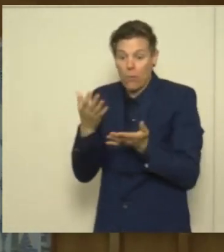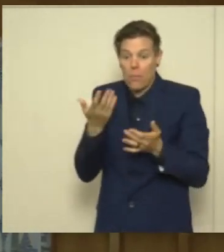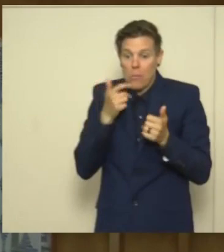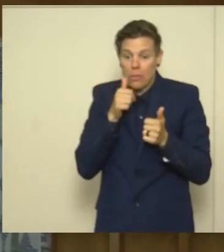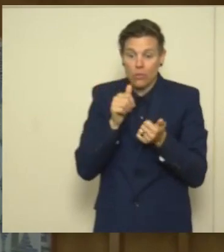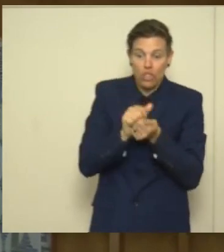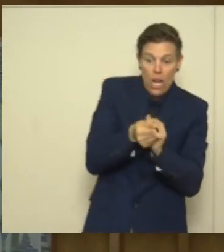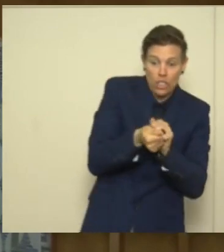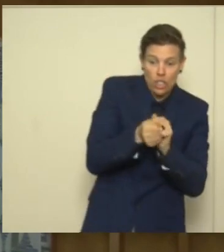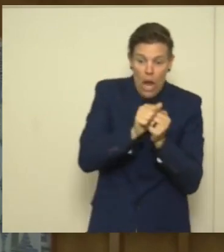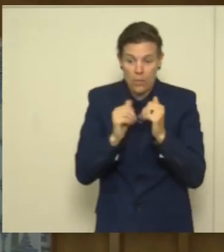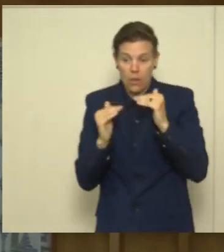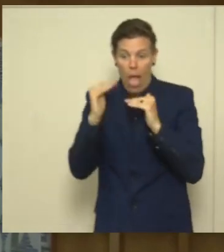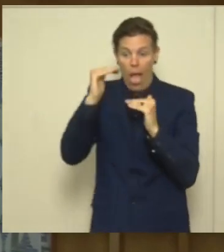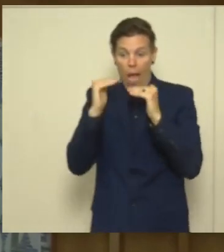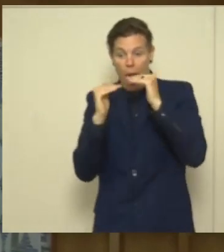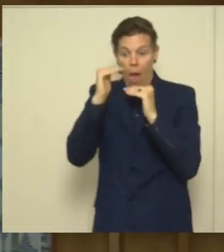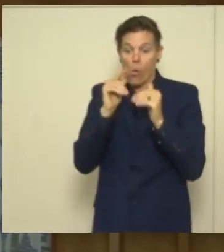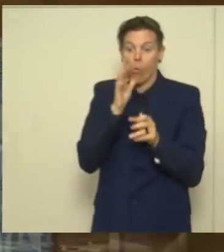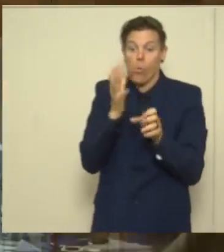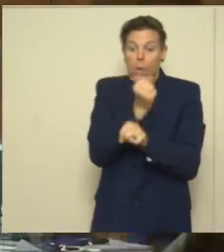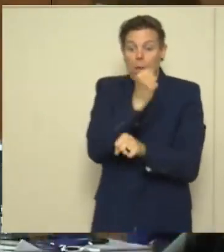that answered your questions, Morgan.